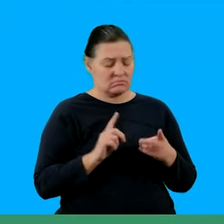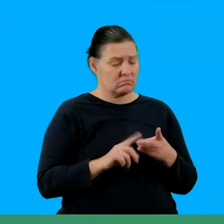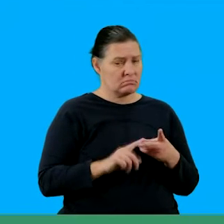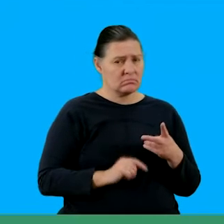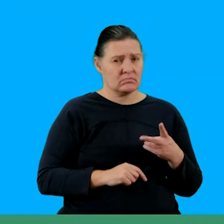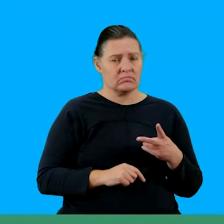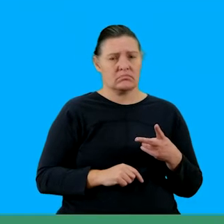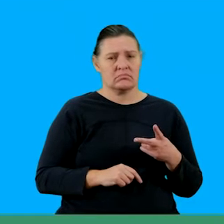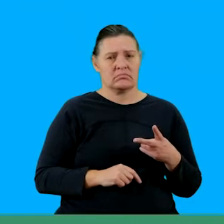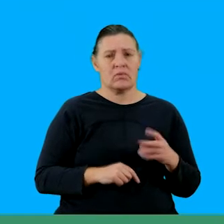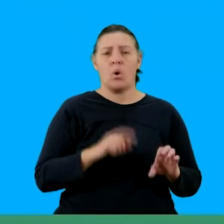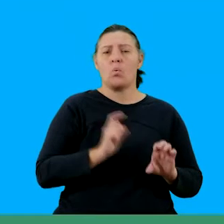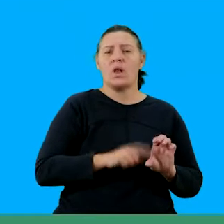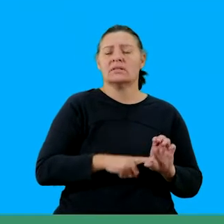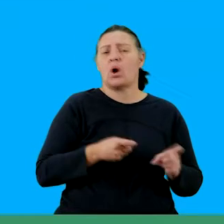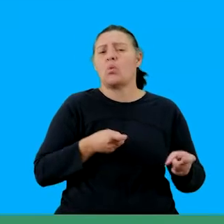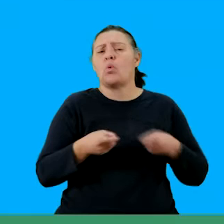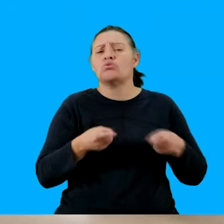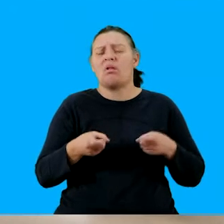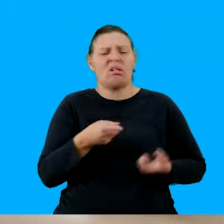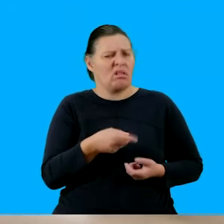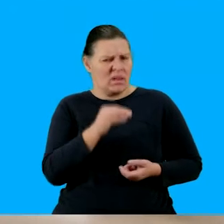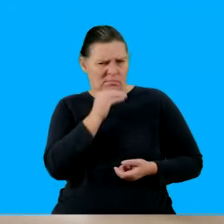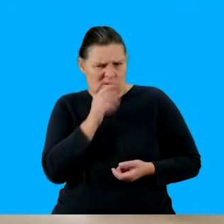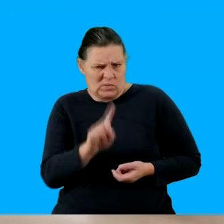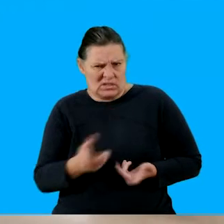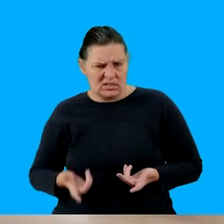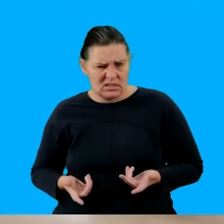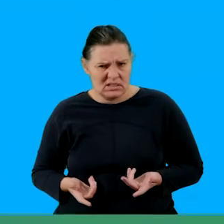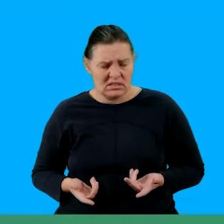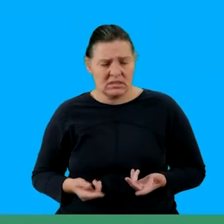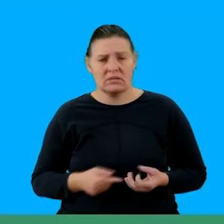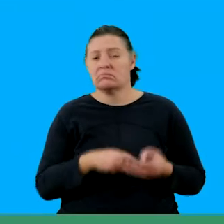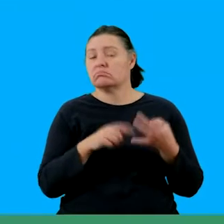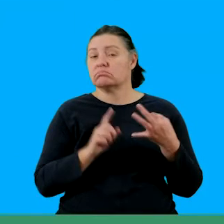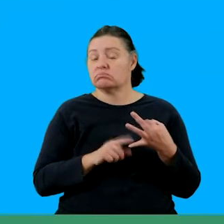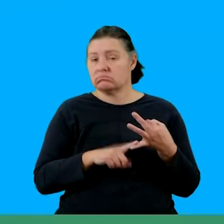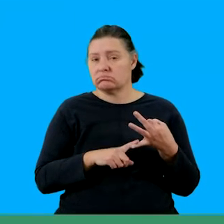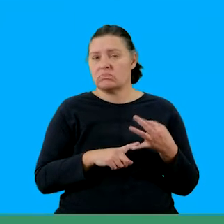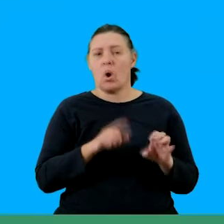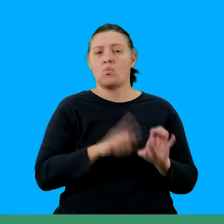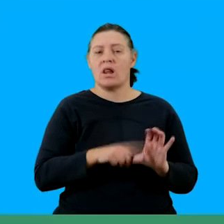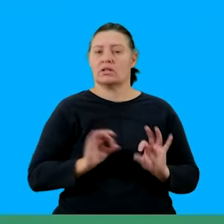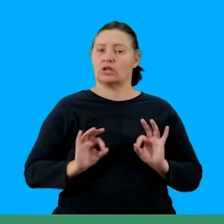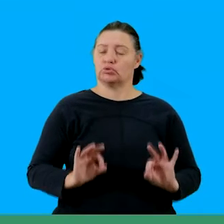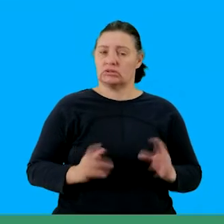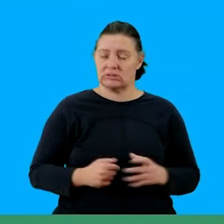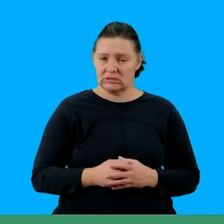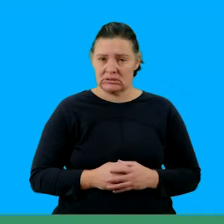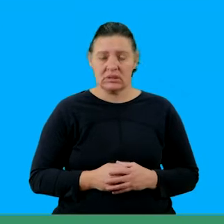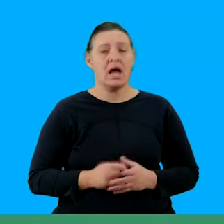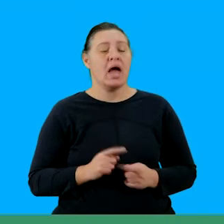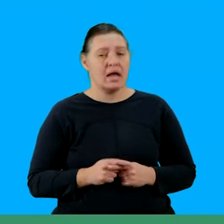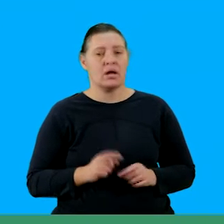further look into the term quality control to say what do we mean by that. Then we will also look into quality assurance and